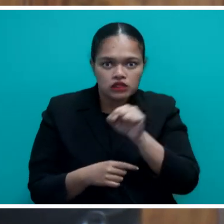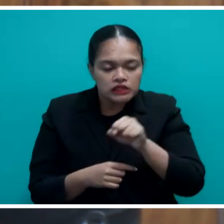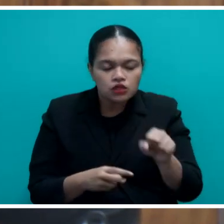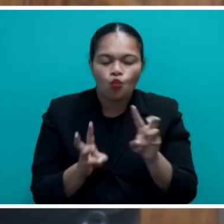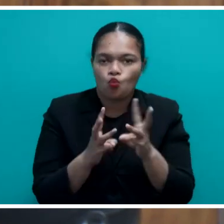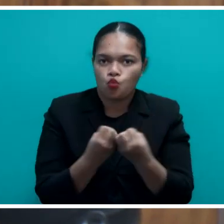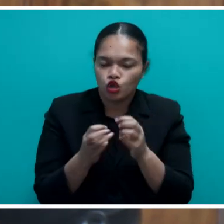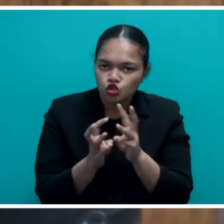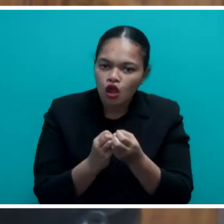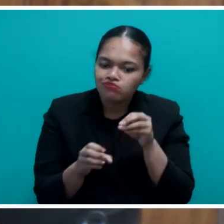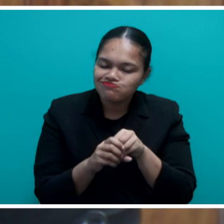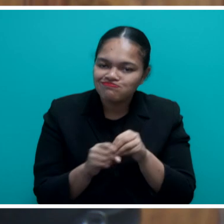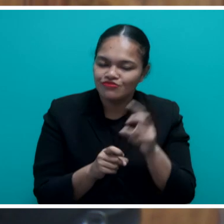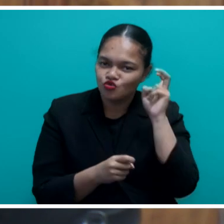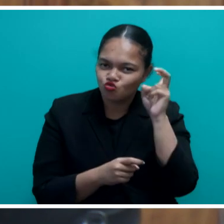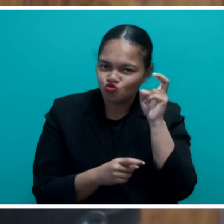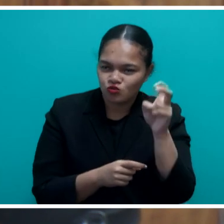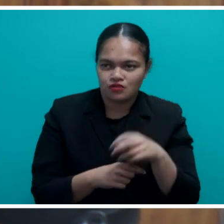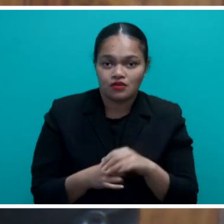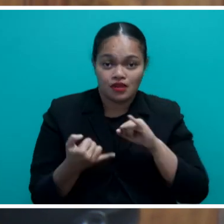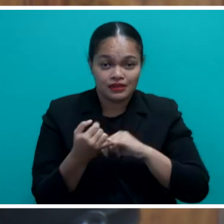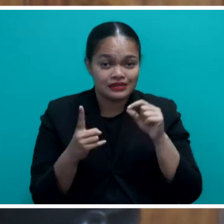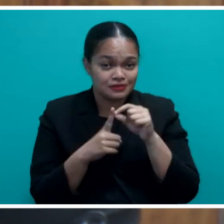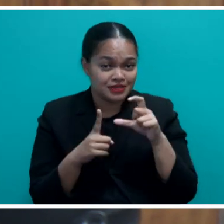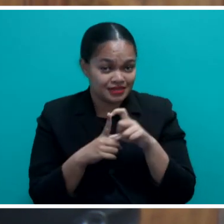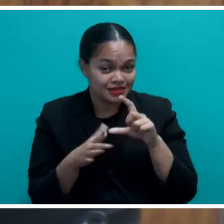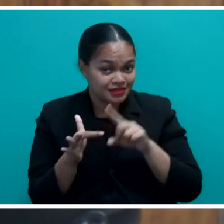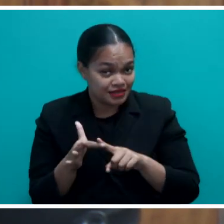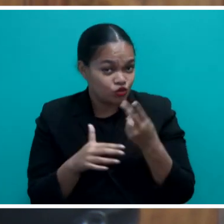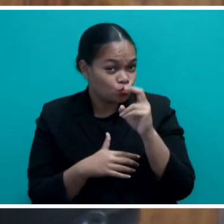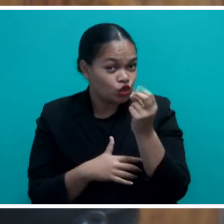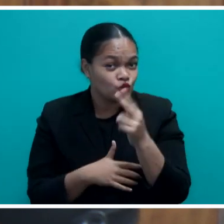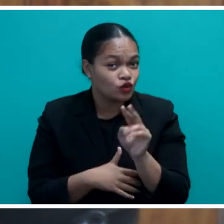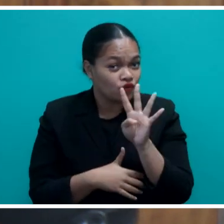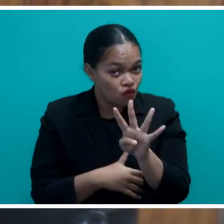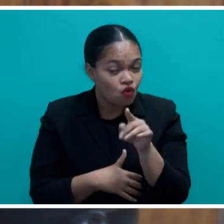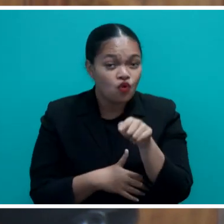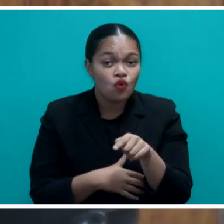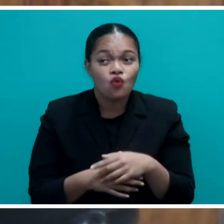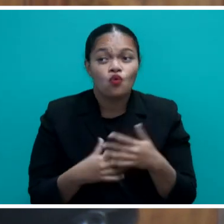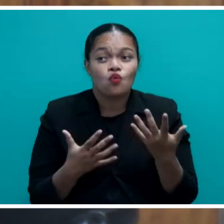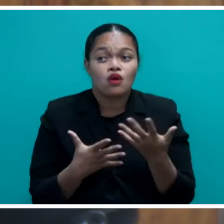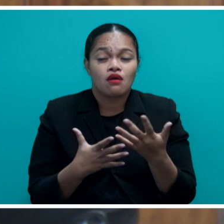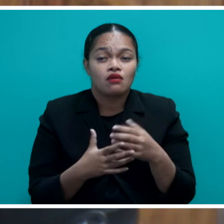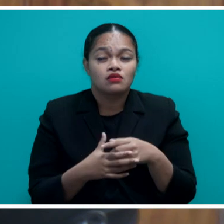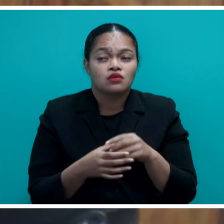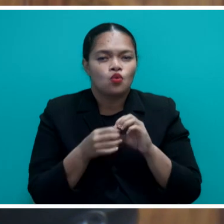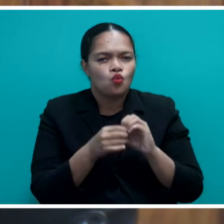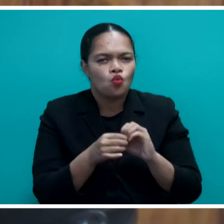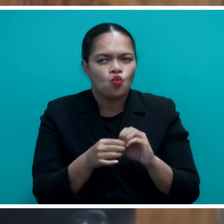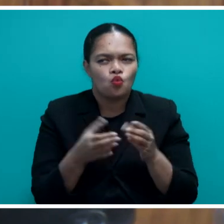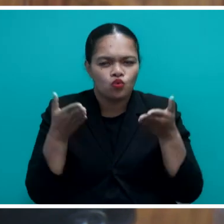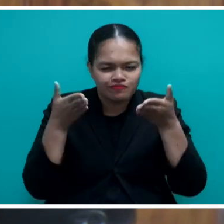and training. The SPTE 2024 will be held along the margins of our very own Fiji